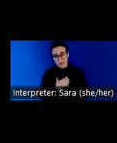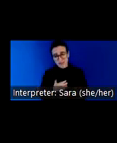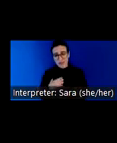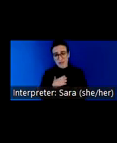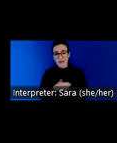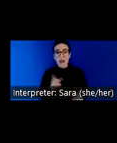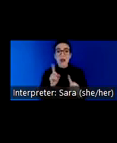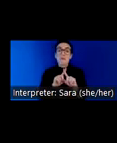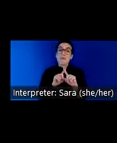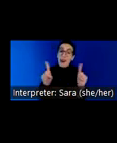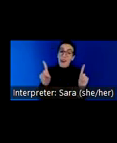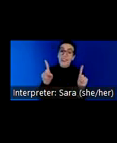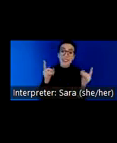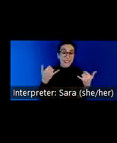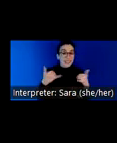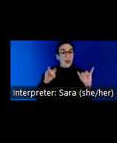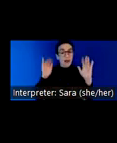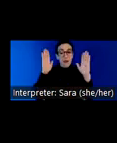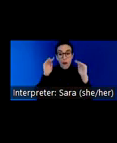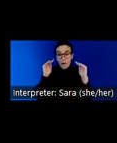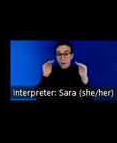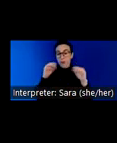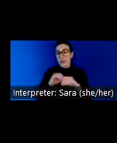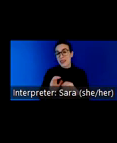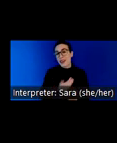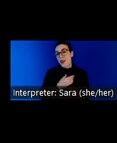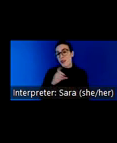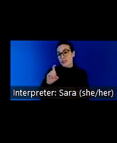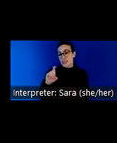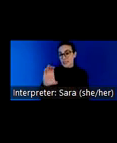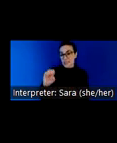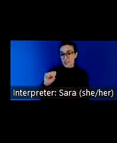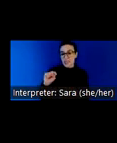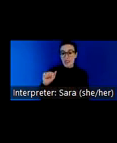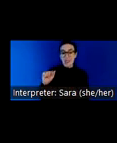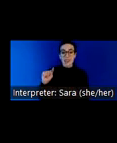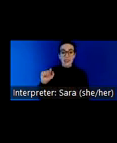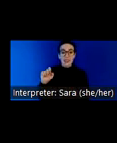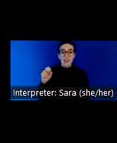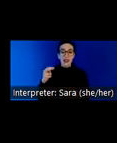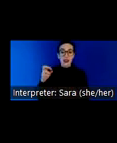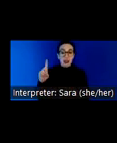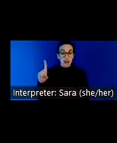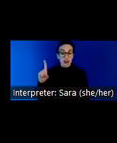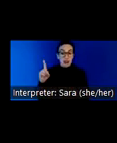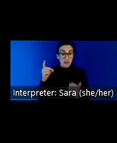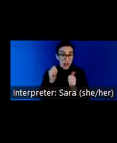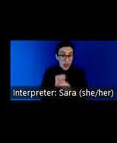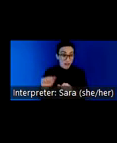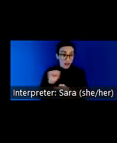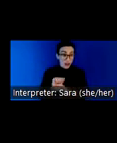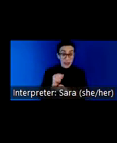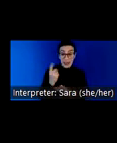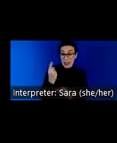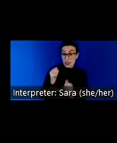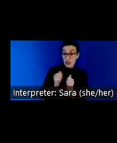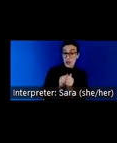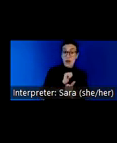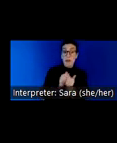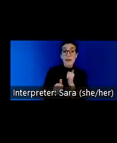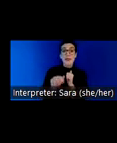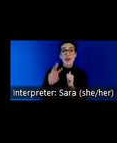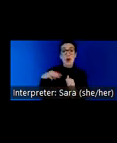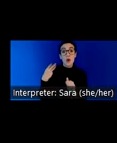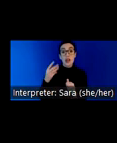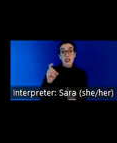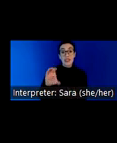is hope in our DC statehood effort. Last year, with the passage of the Washington, D.C. Admission Act in the House, we